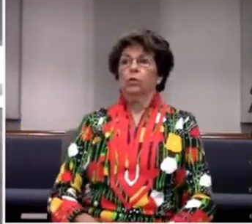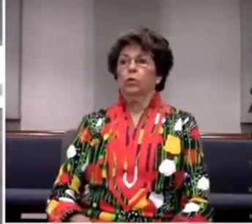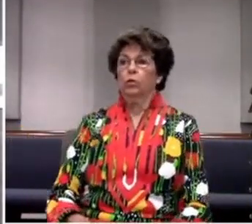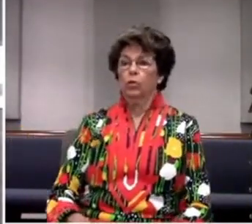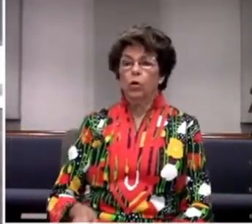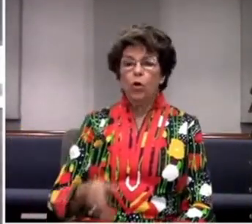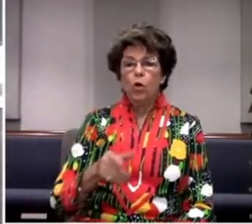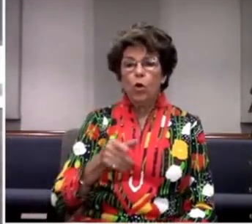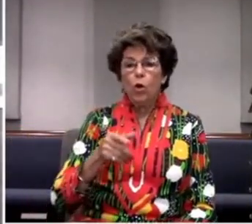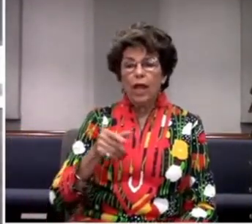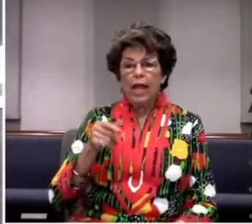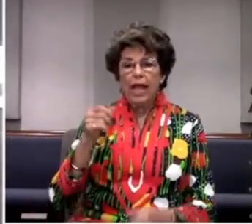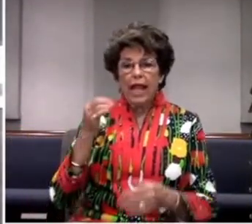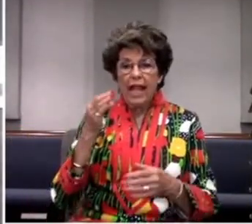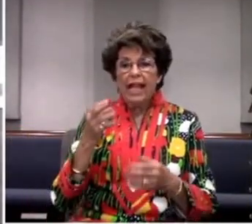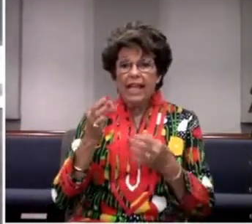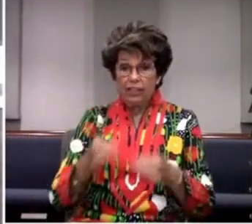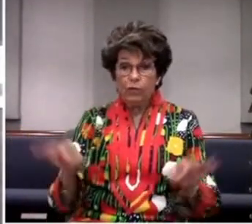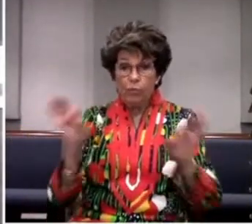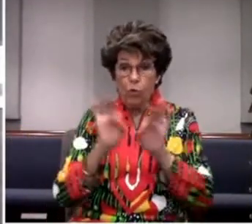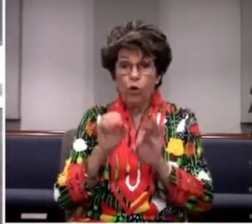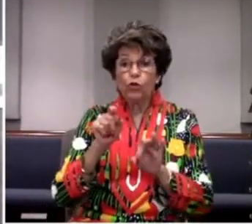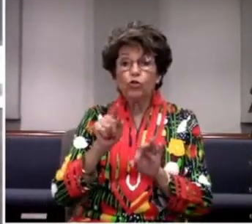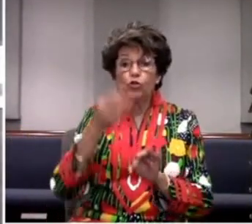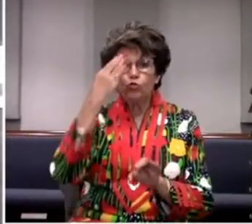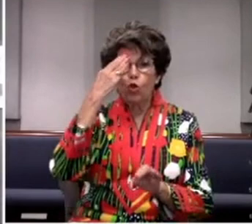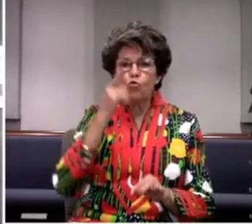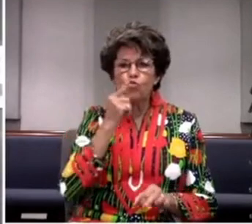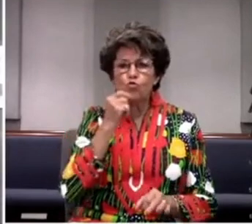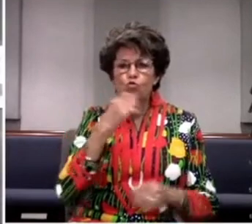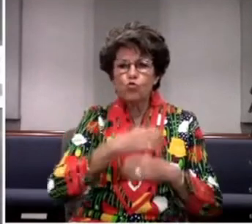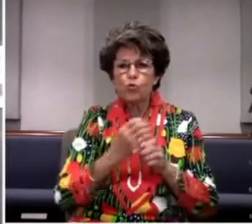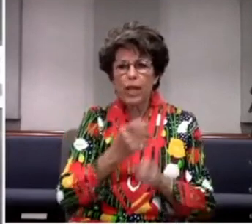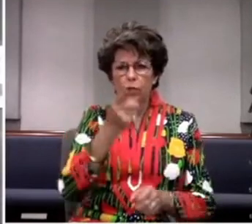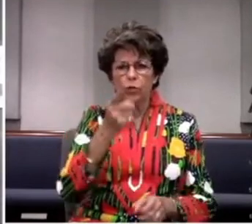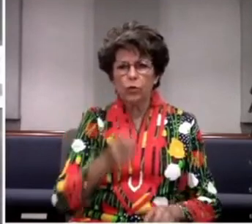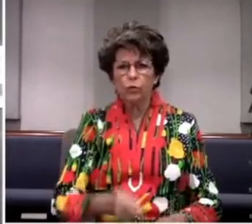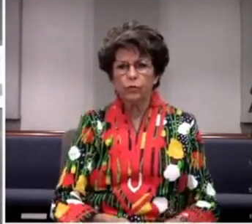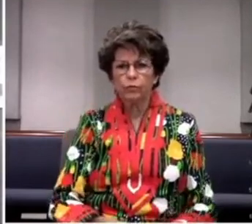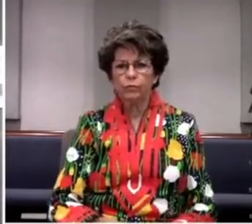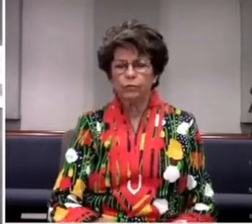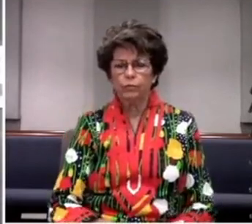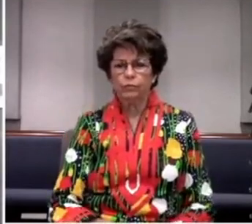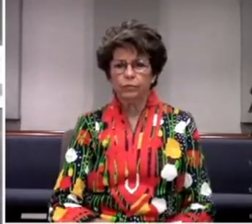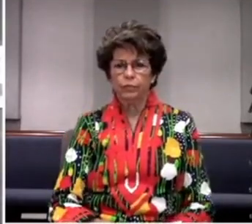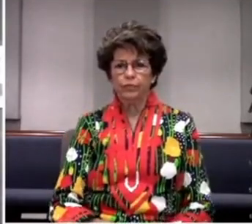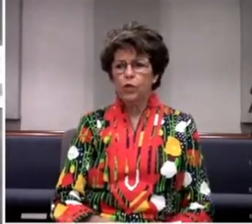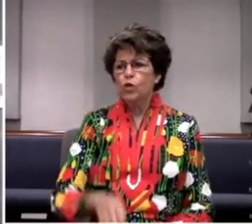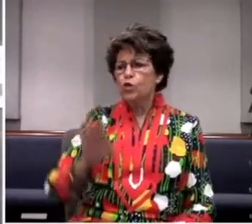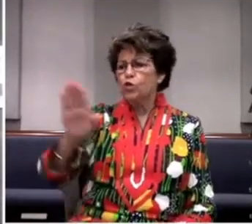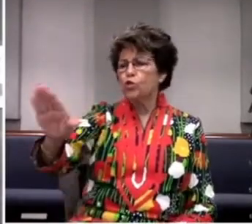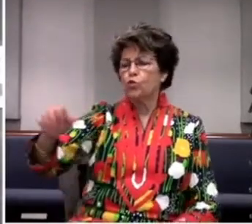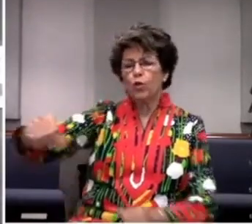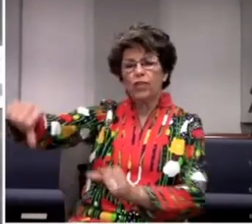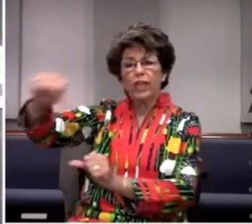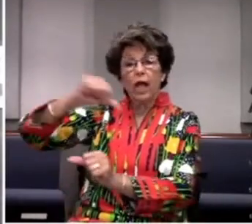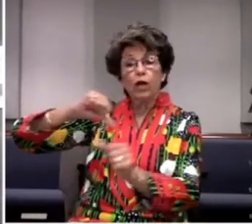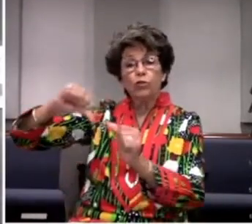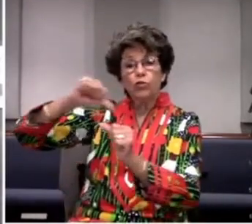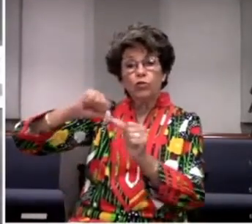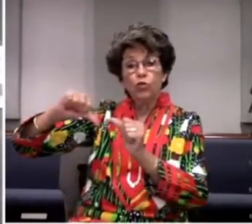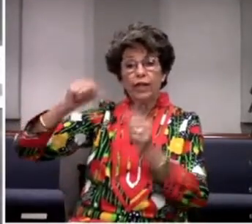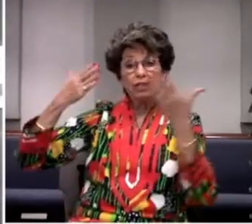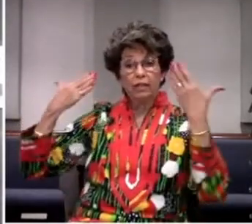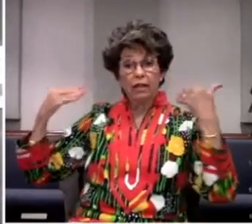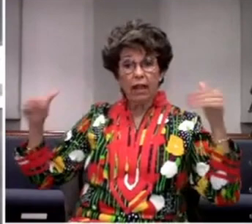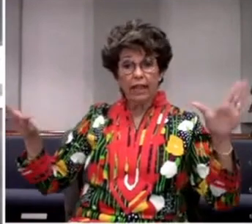you. Keep reading. Thou art the anointed cherub that covereth. I have set thee so. Thou wast